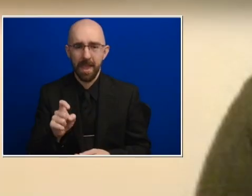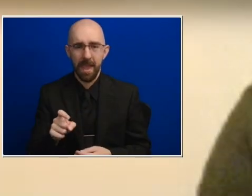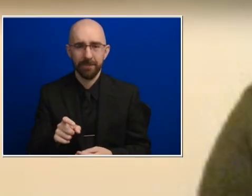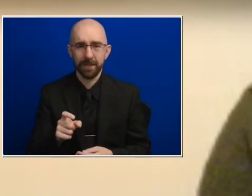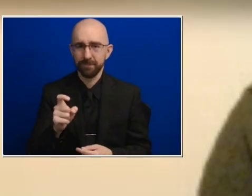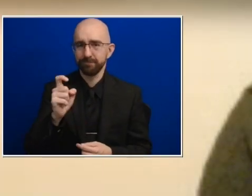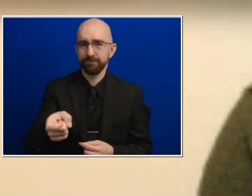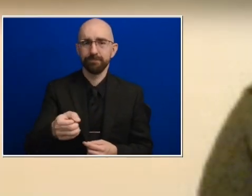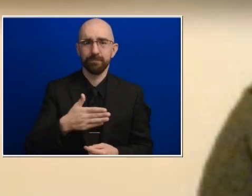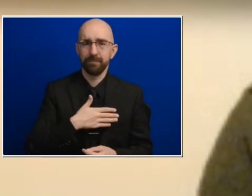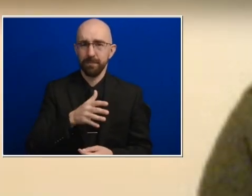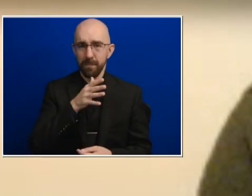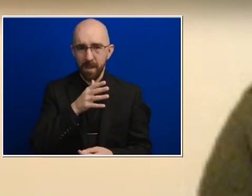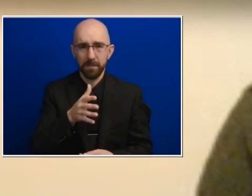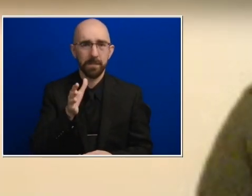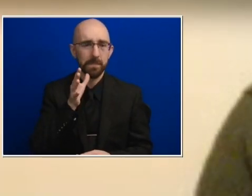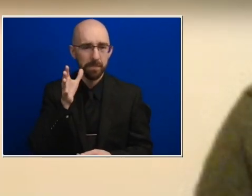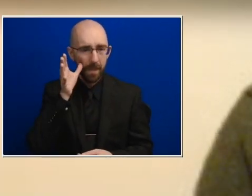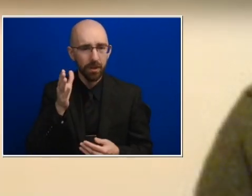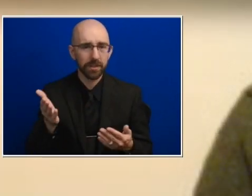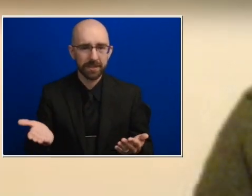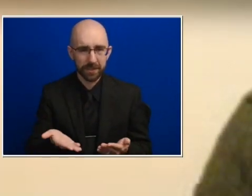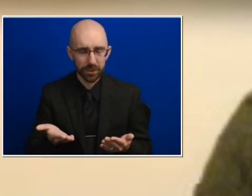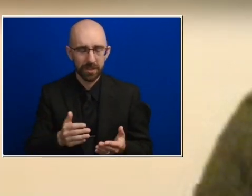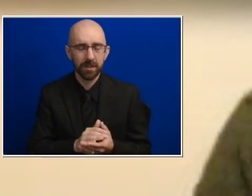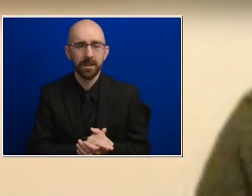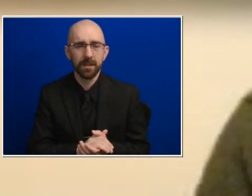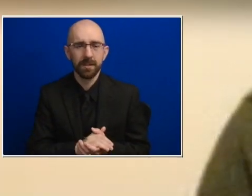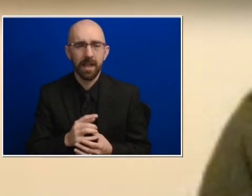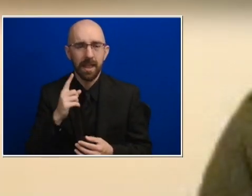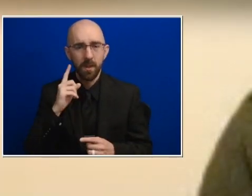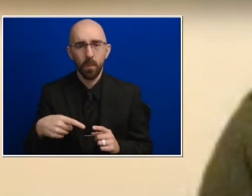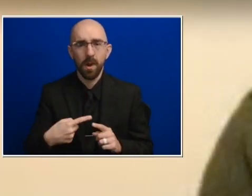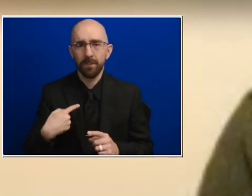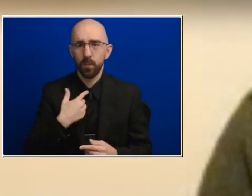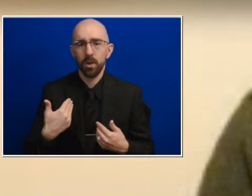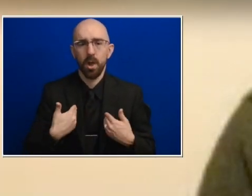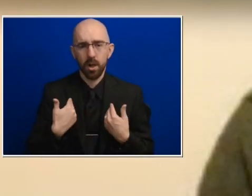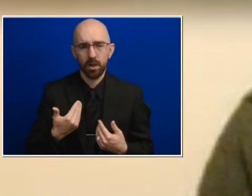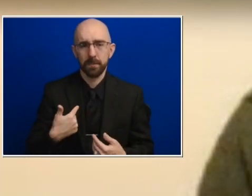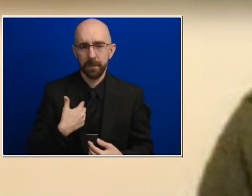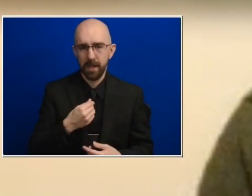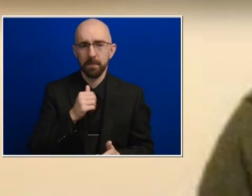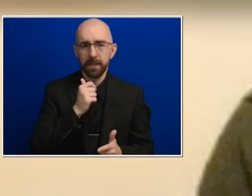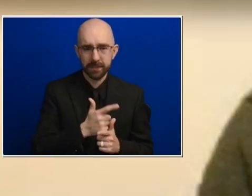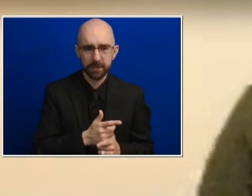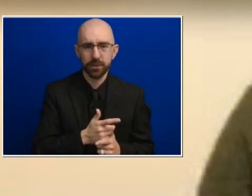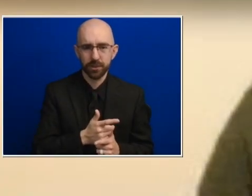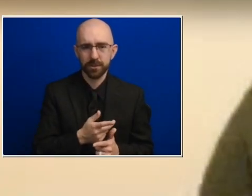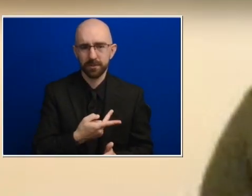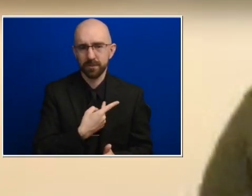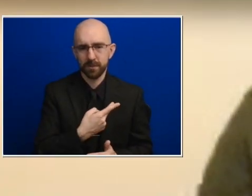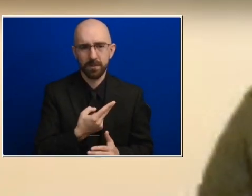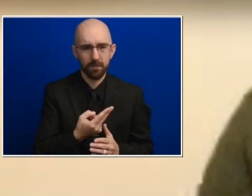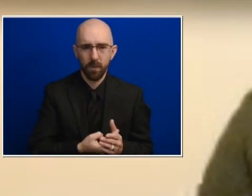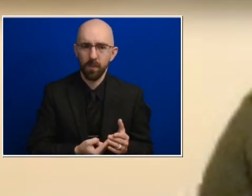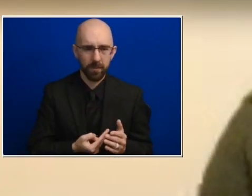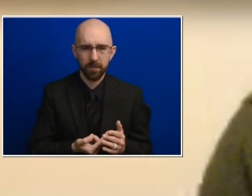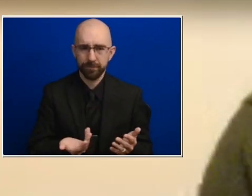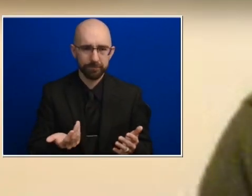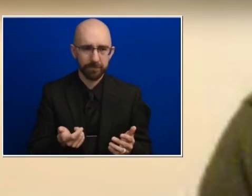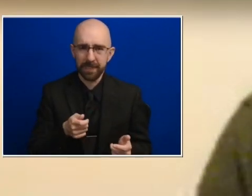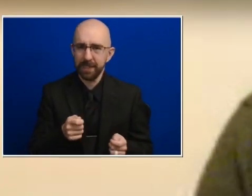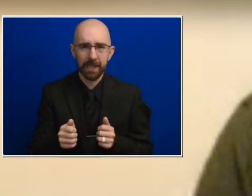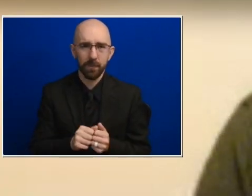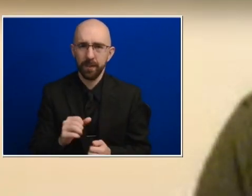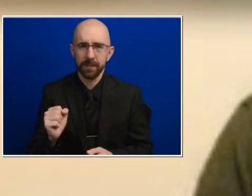my mom and my parents here. I think when we were younger, both me and my sister were both, dealing with